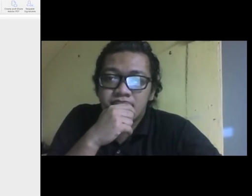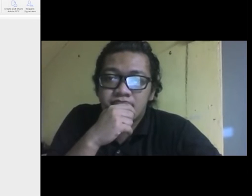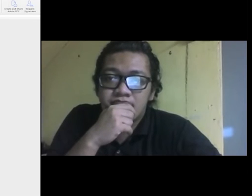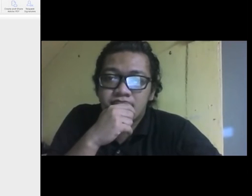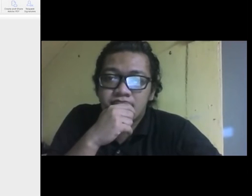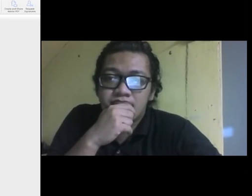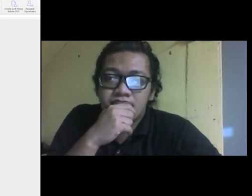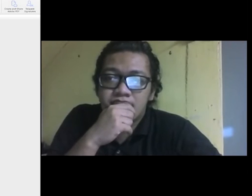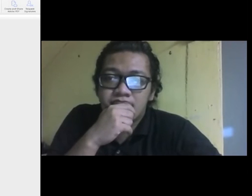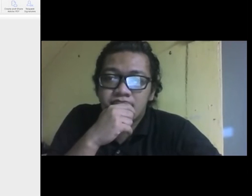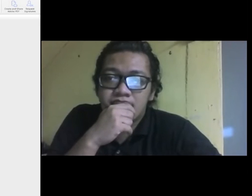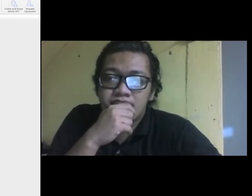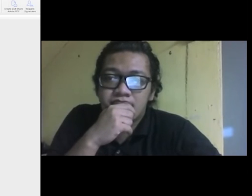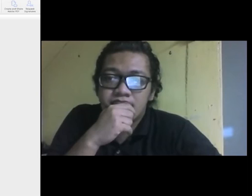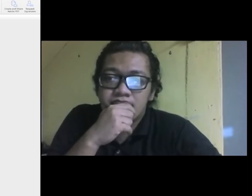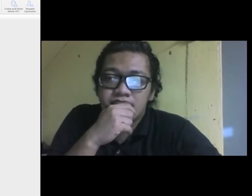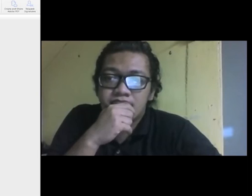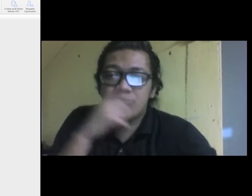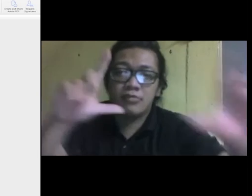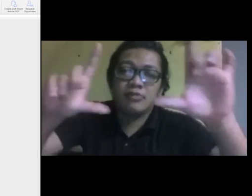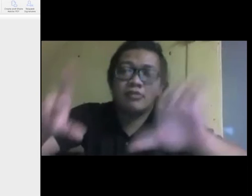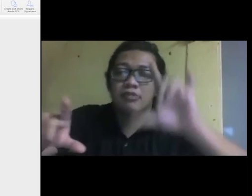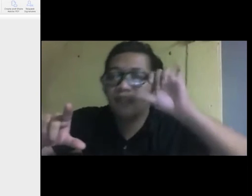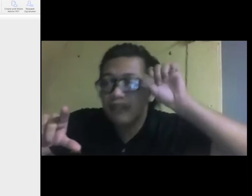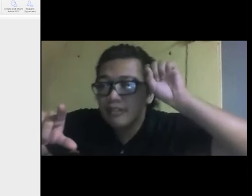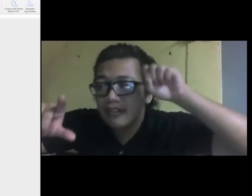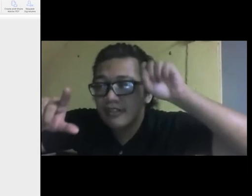classifier. Okay. Okay. Thin and thick.